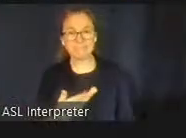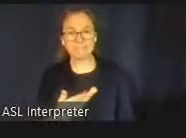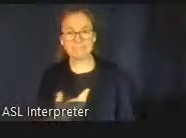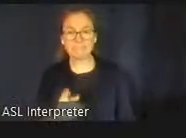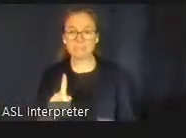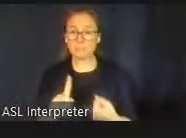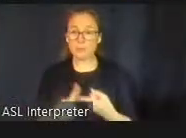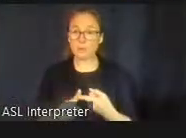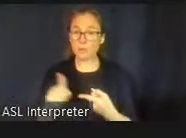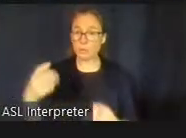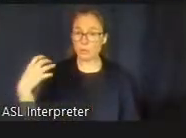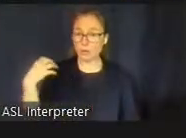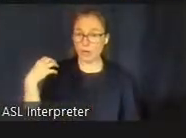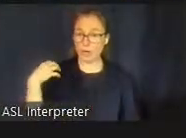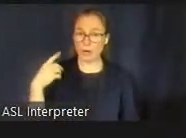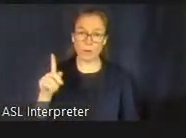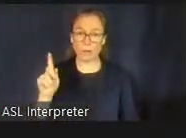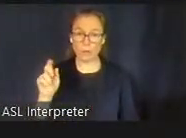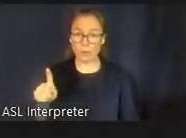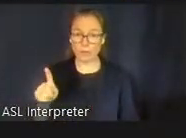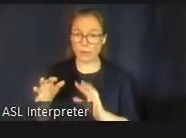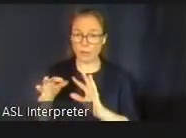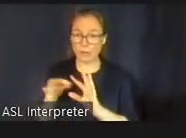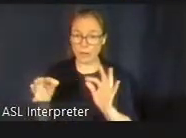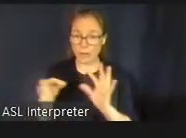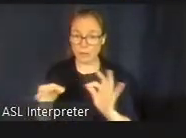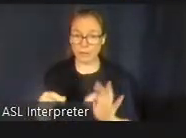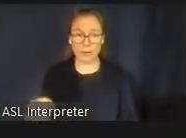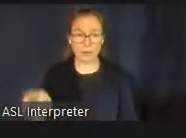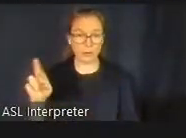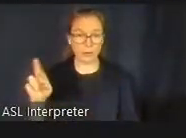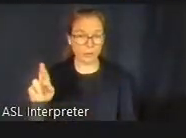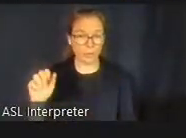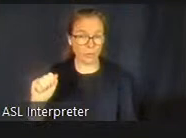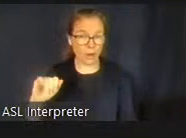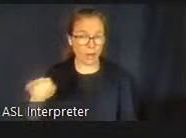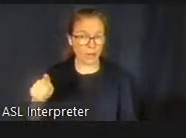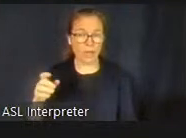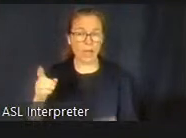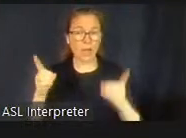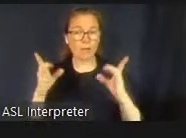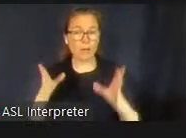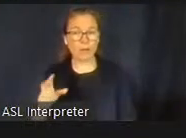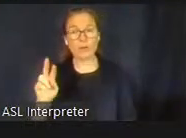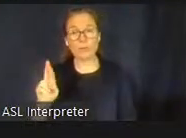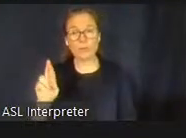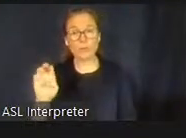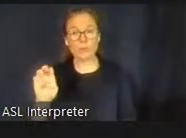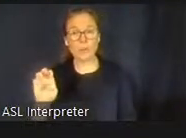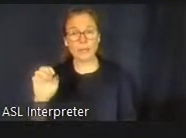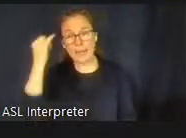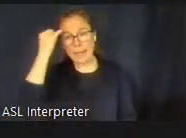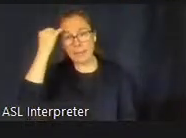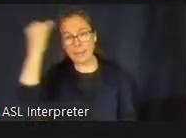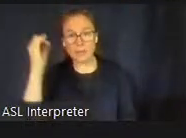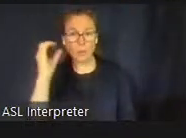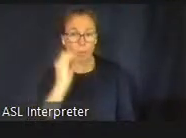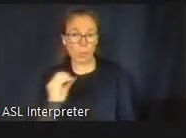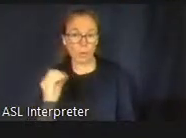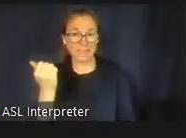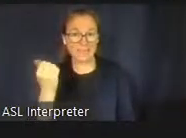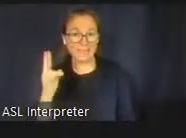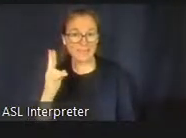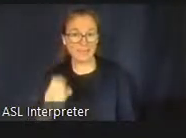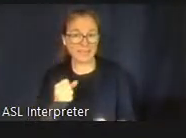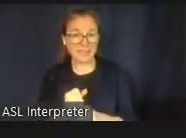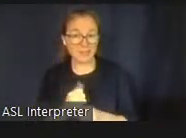to Chair Harrington. My name is Justice Raji. I'm Director of Reimagine Oregon, also 17-year Washington County